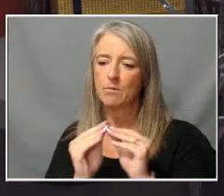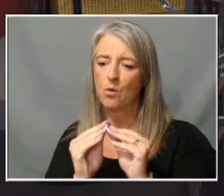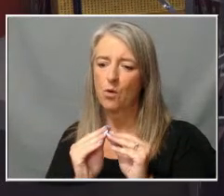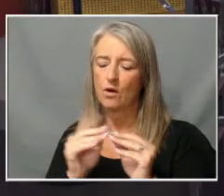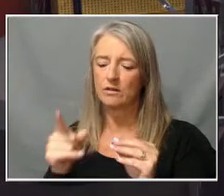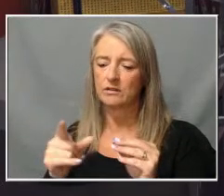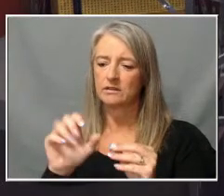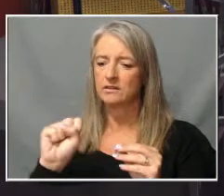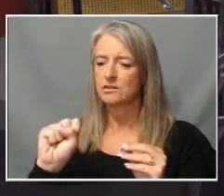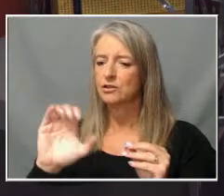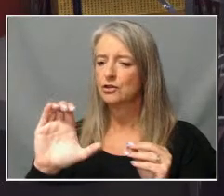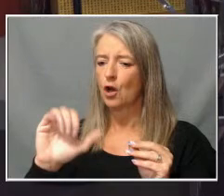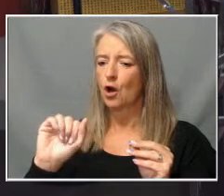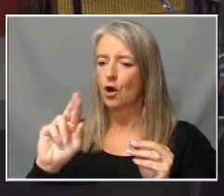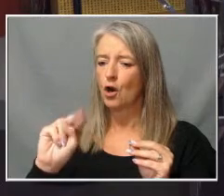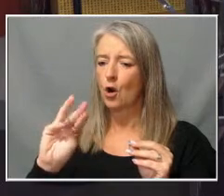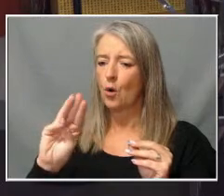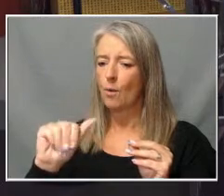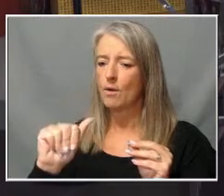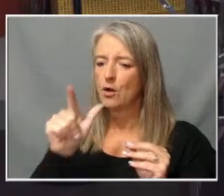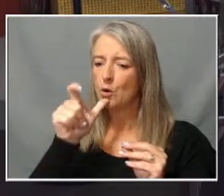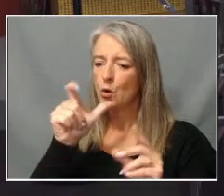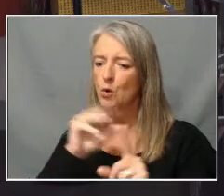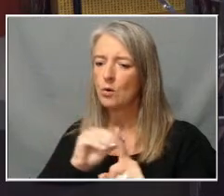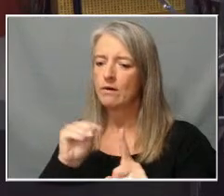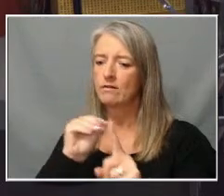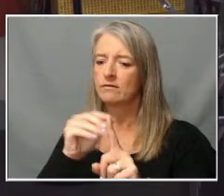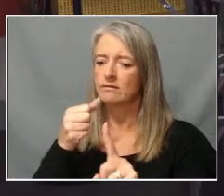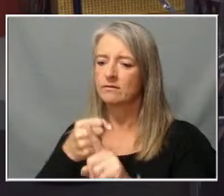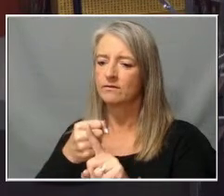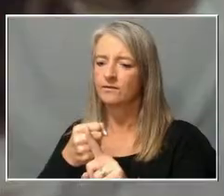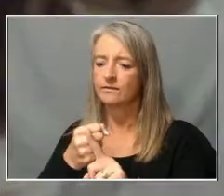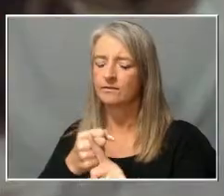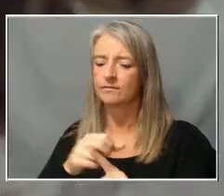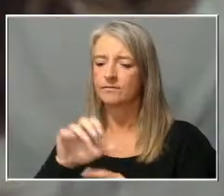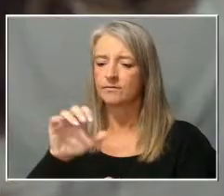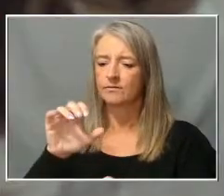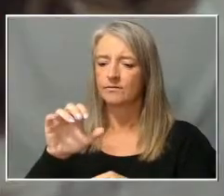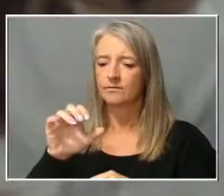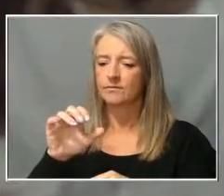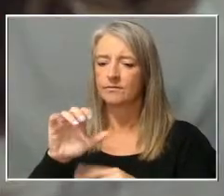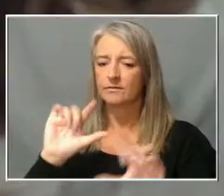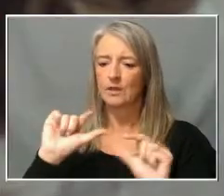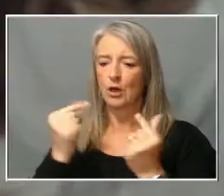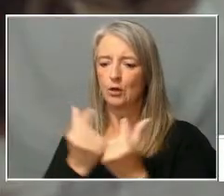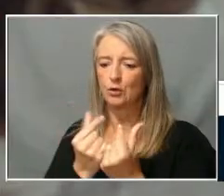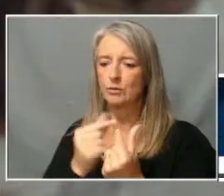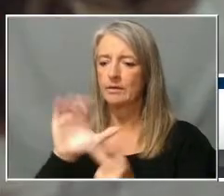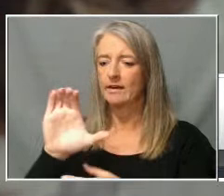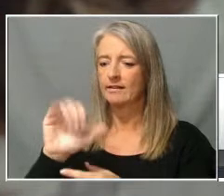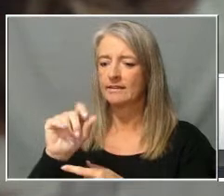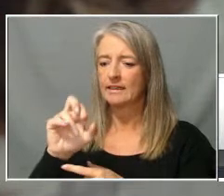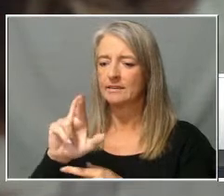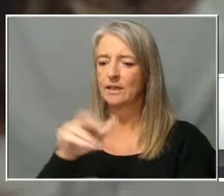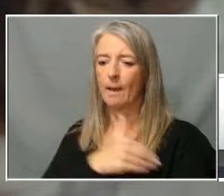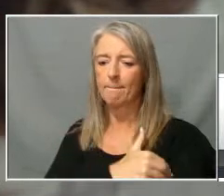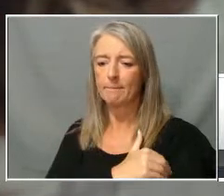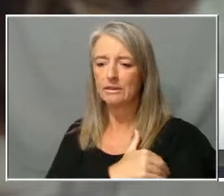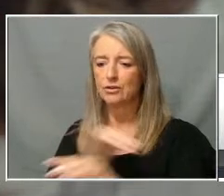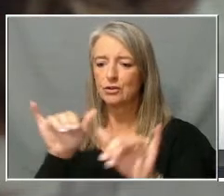sarcoma is and who it affects. Right. So Ewing sarcoma is a group of cancers of the musculoskeletal